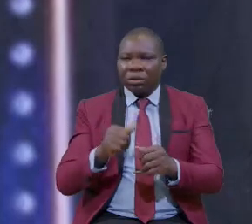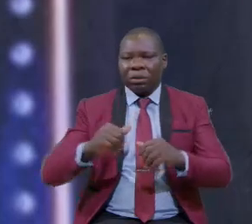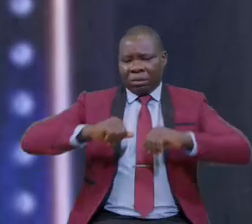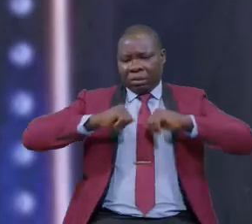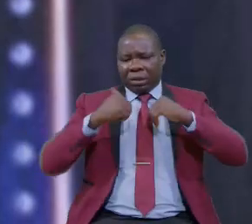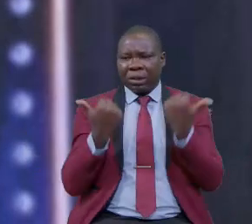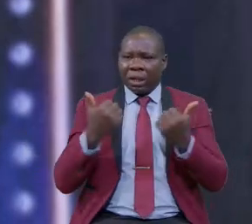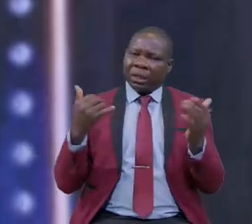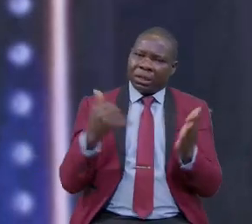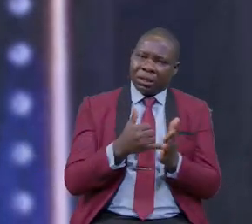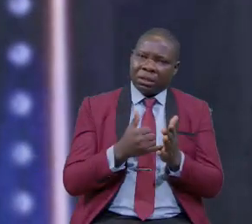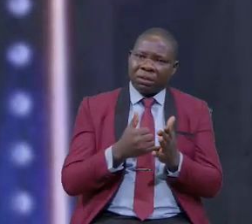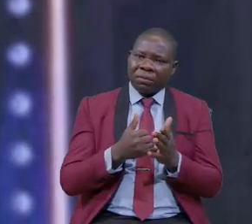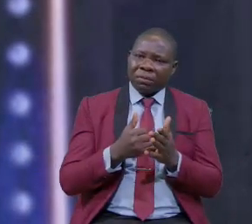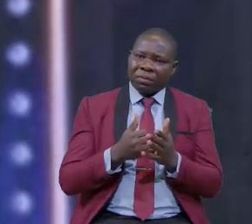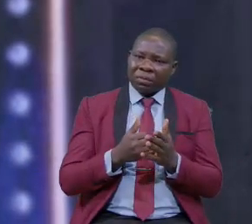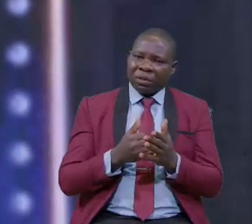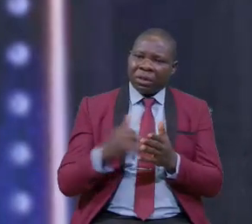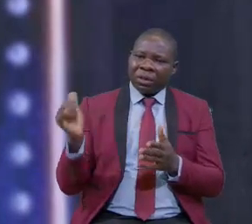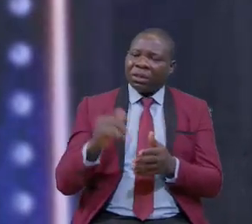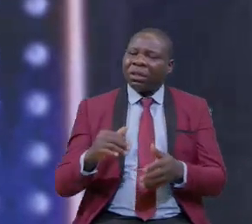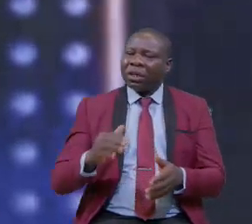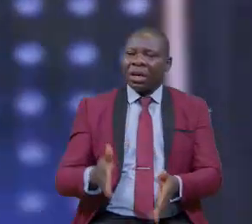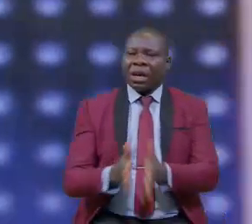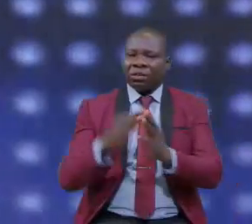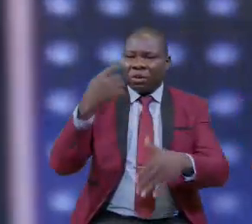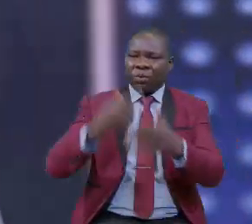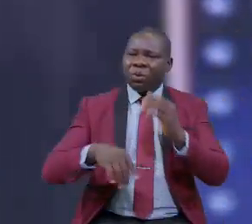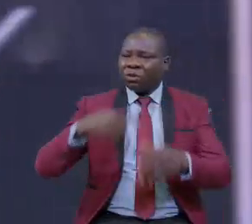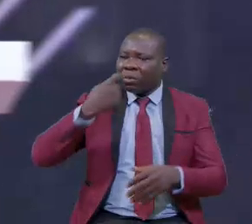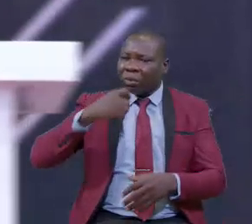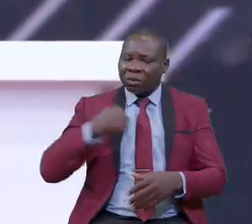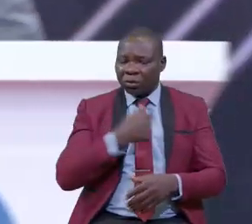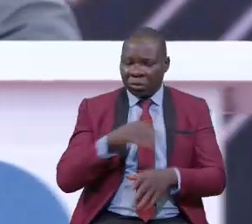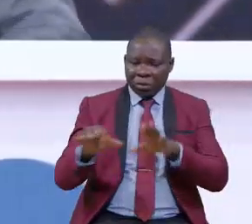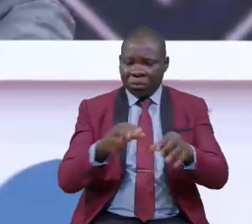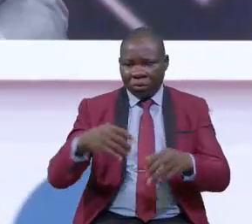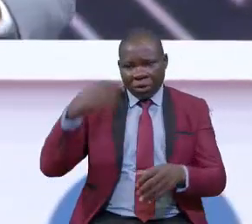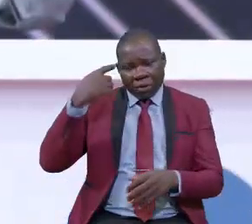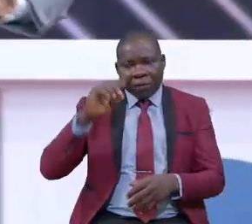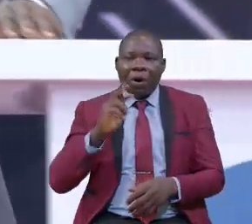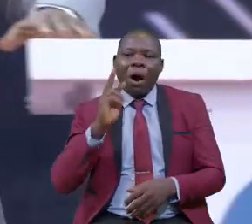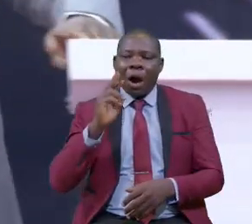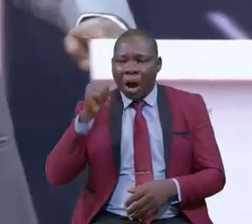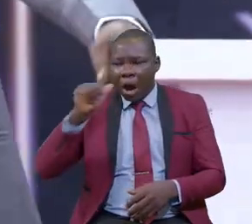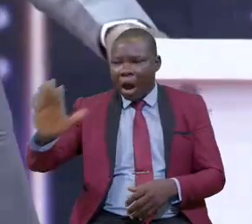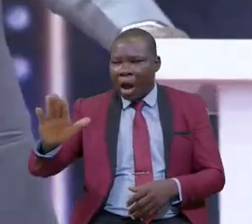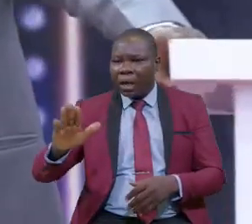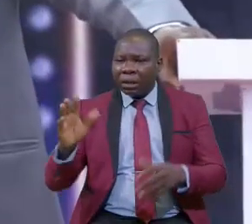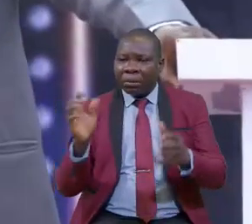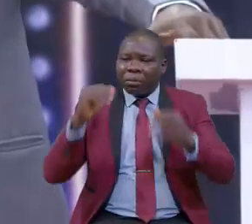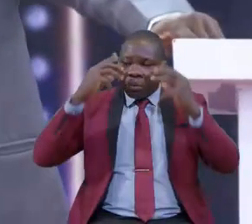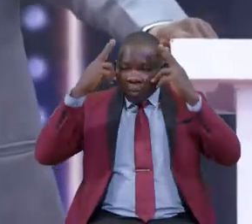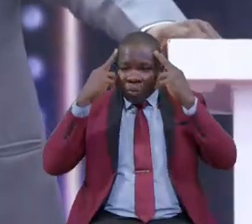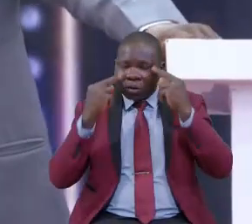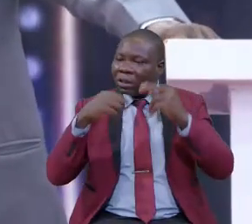nothing. He wrote on the ground. Sometimes we say, sometimes were right. Sometimes it's what we